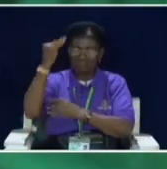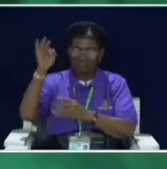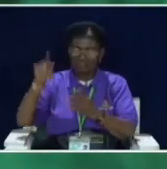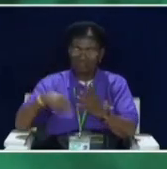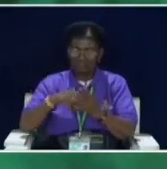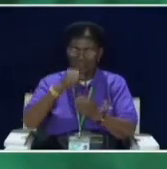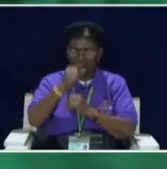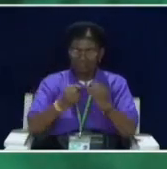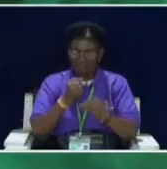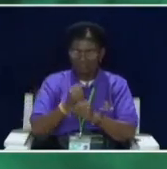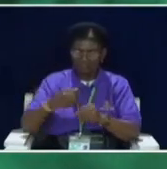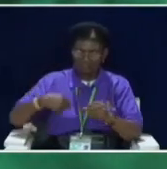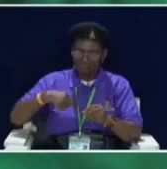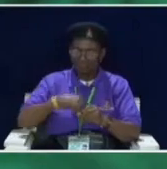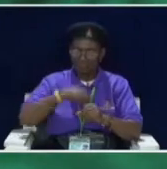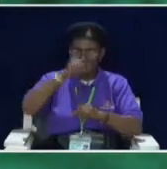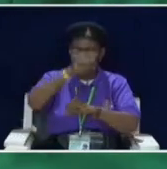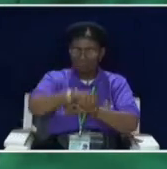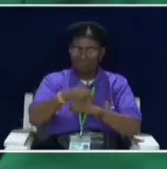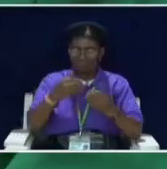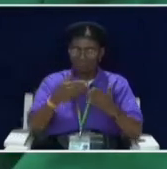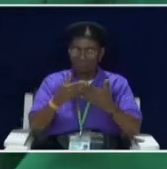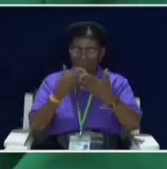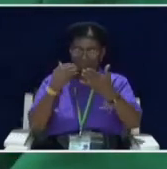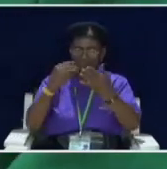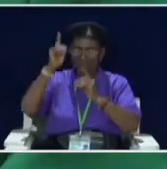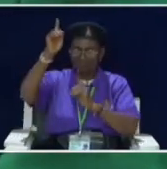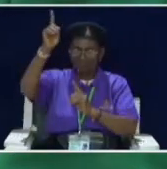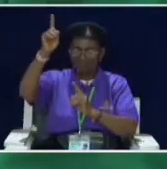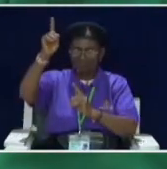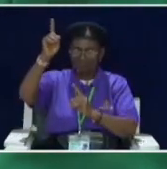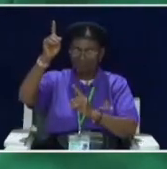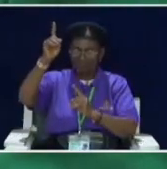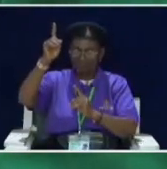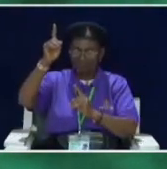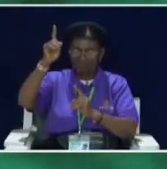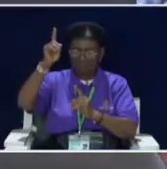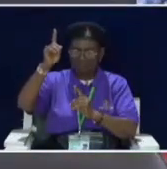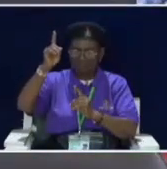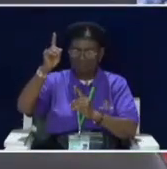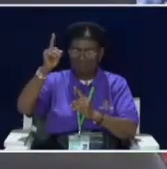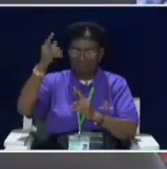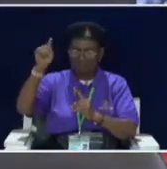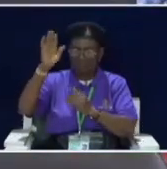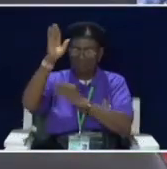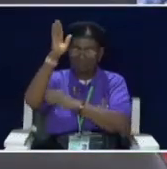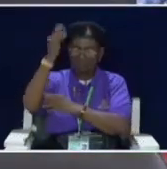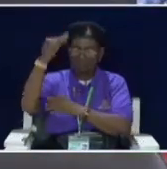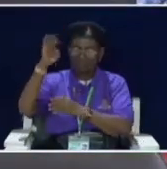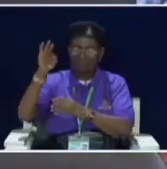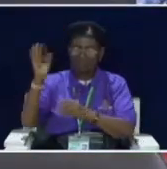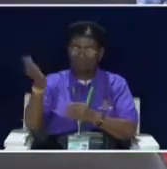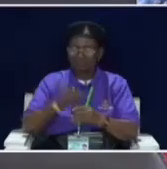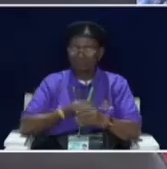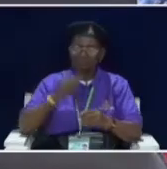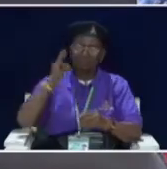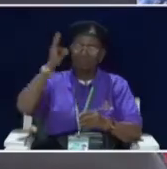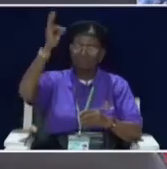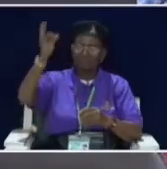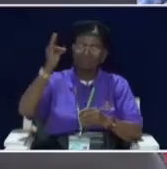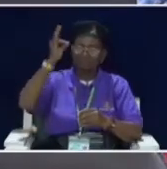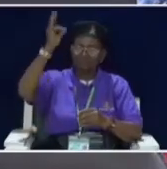we bow before you. The God of our future, glory be